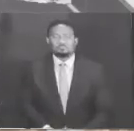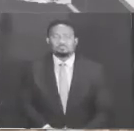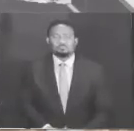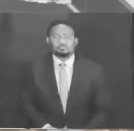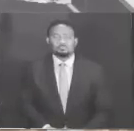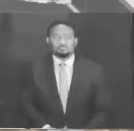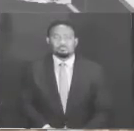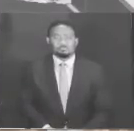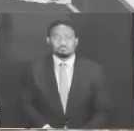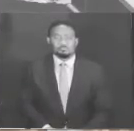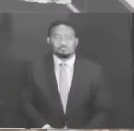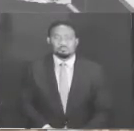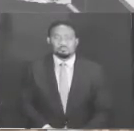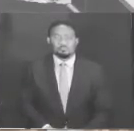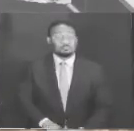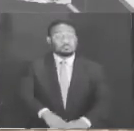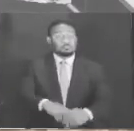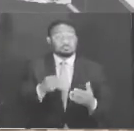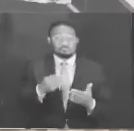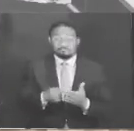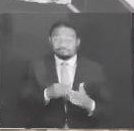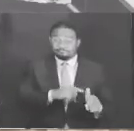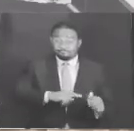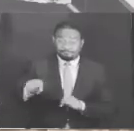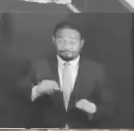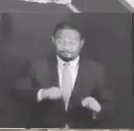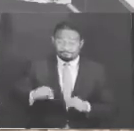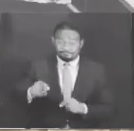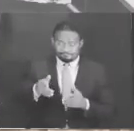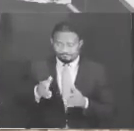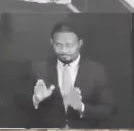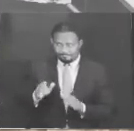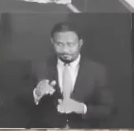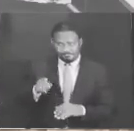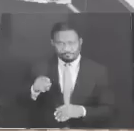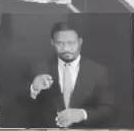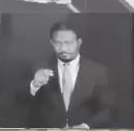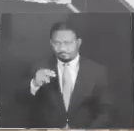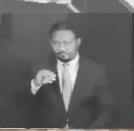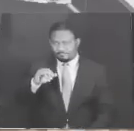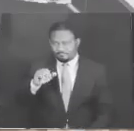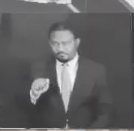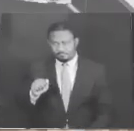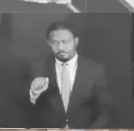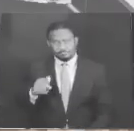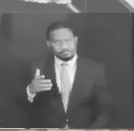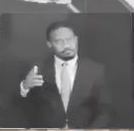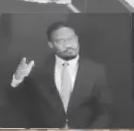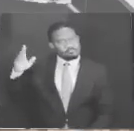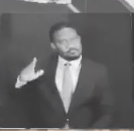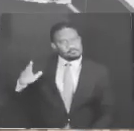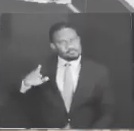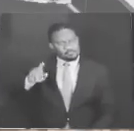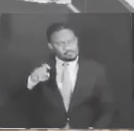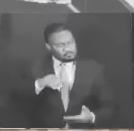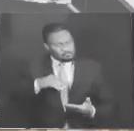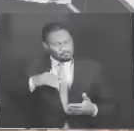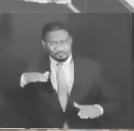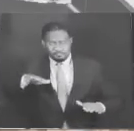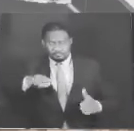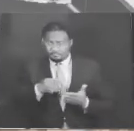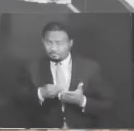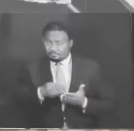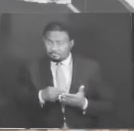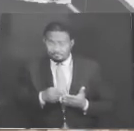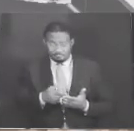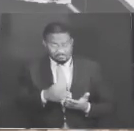These disbursements have enabled the National Health Insurance Scheme to settle arrears owed to healthcare providers and to